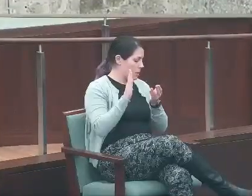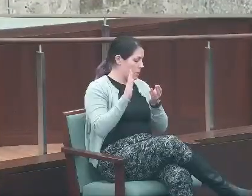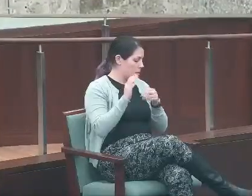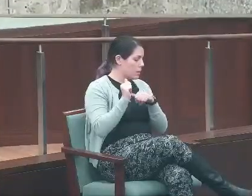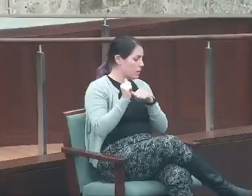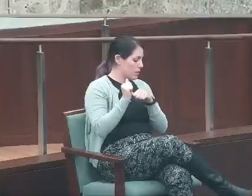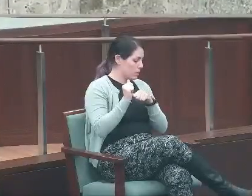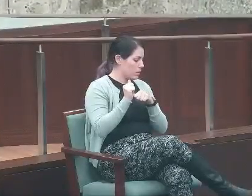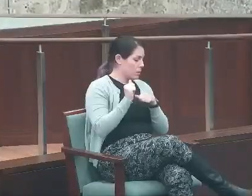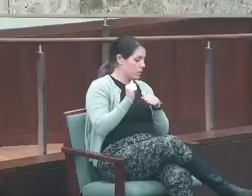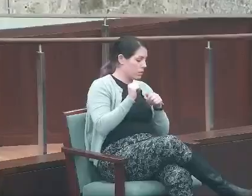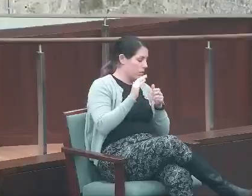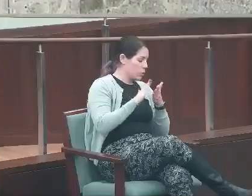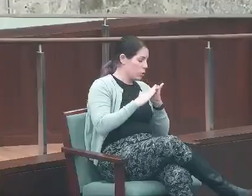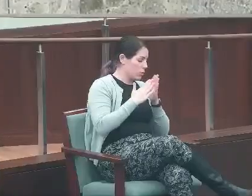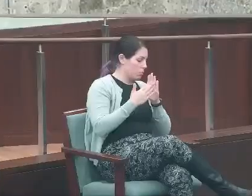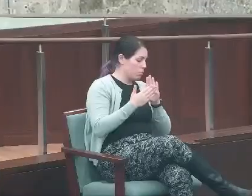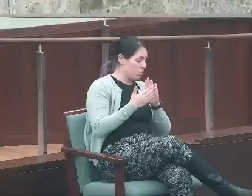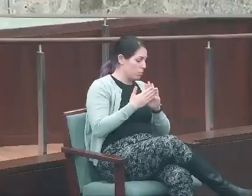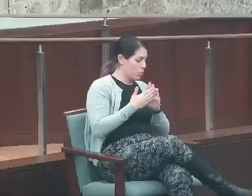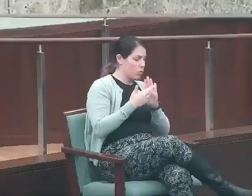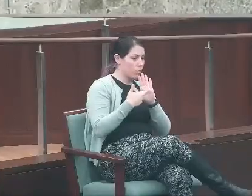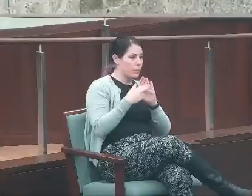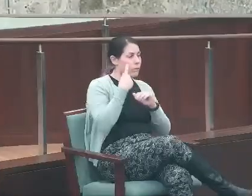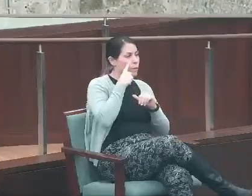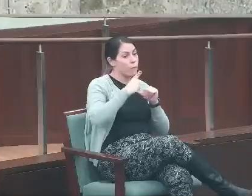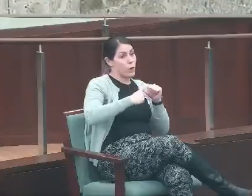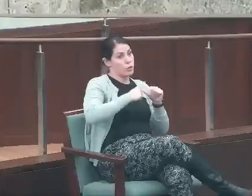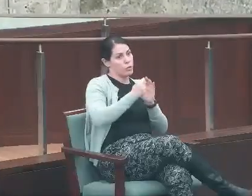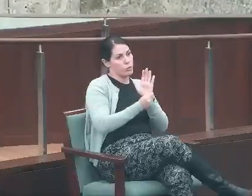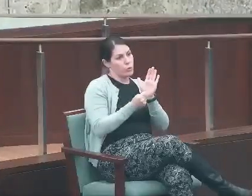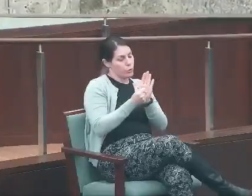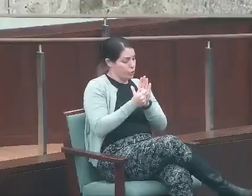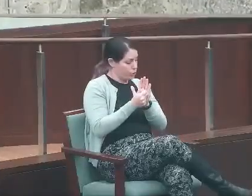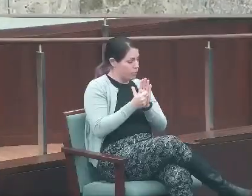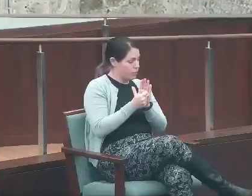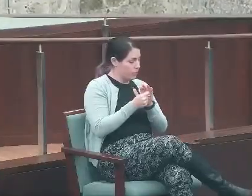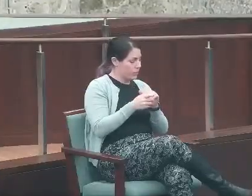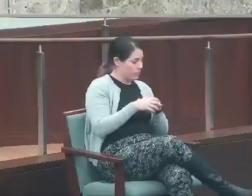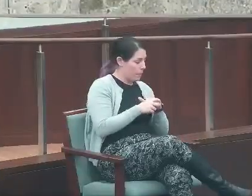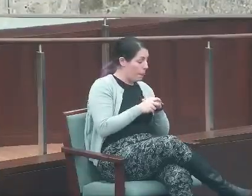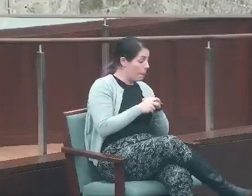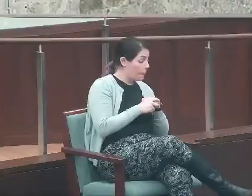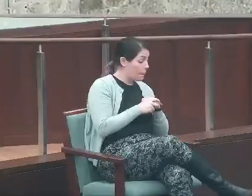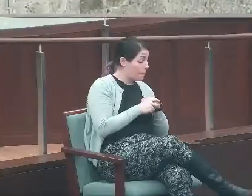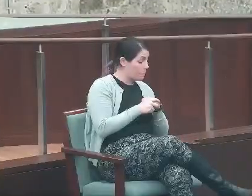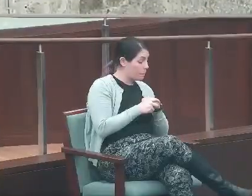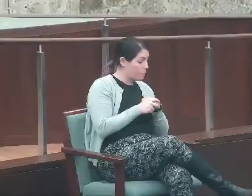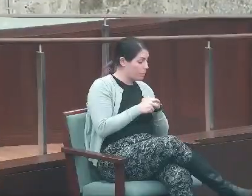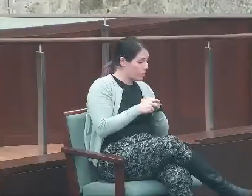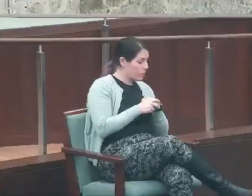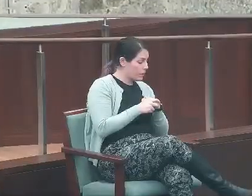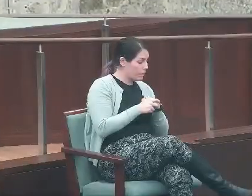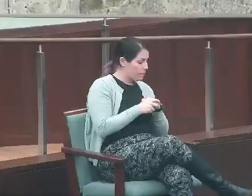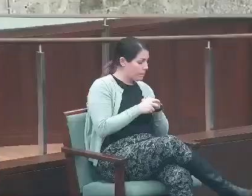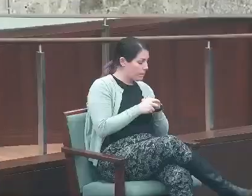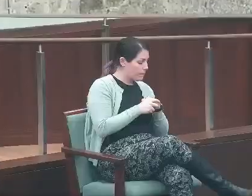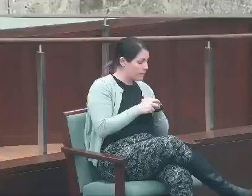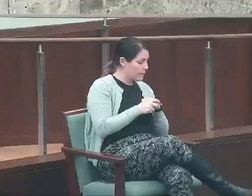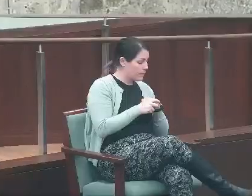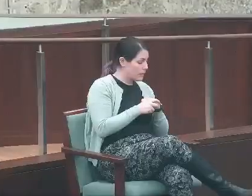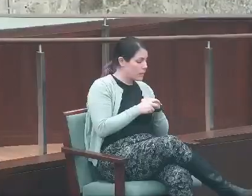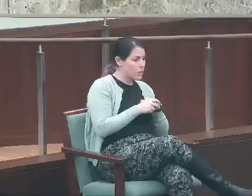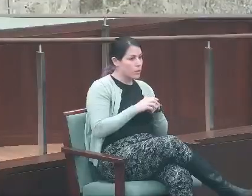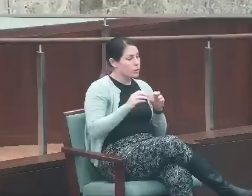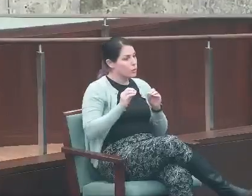following individuals to be elected for their first term as community representatives. So these are the not the returning people, but